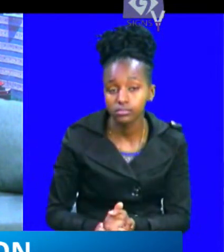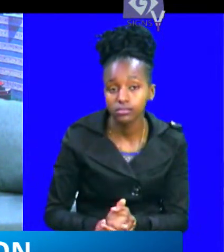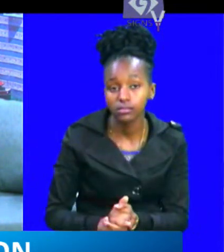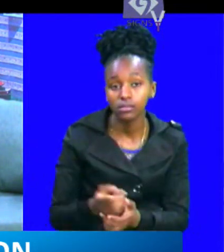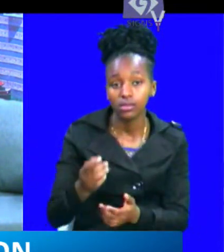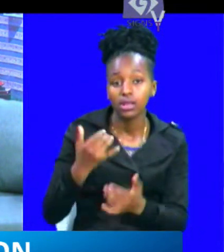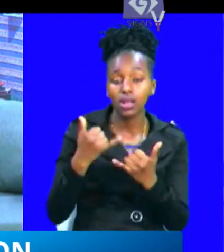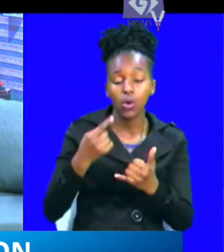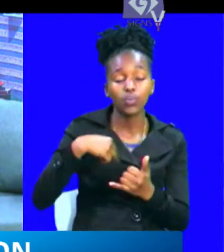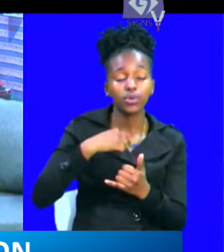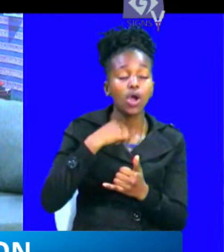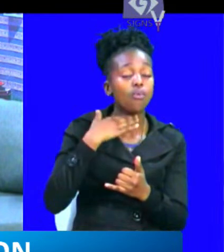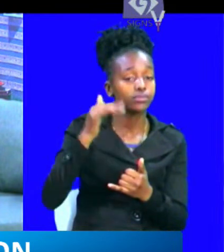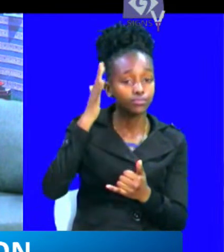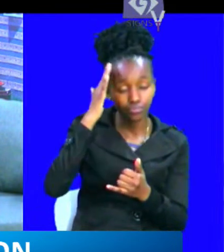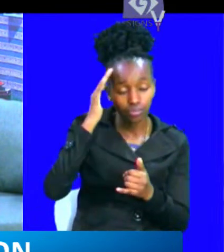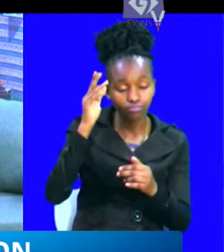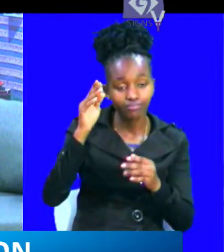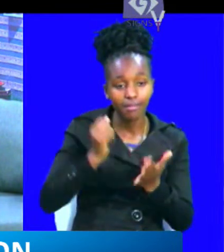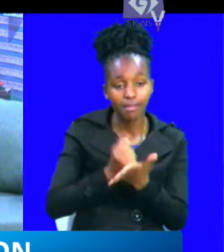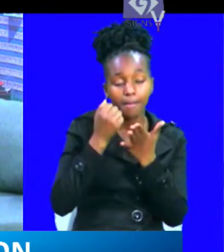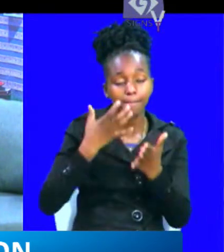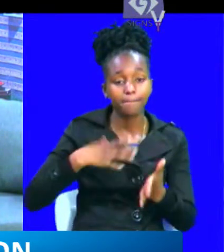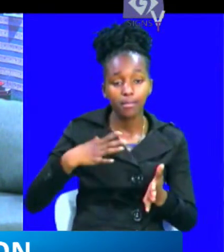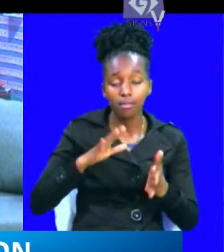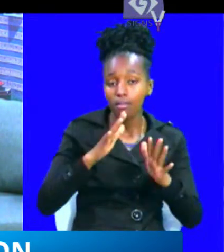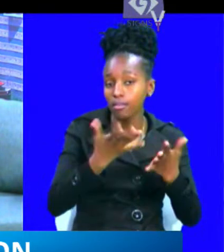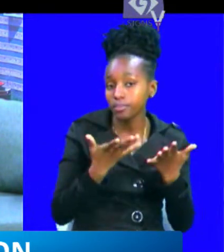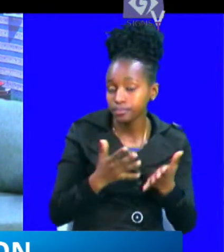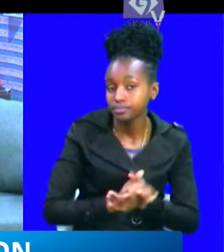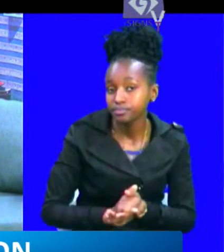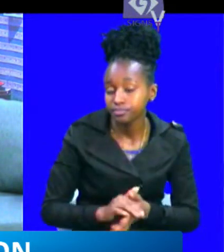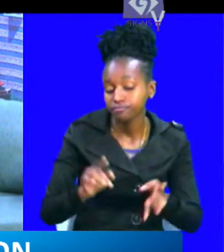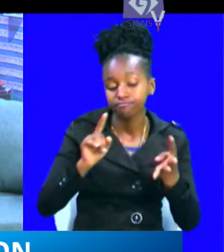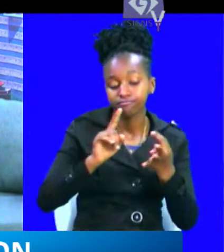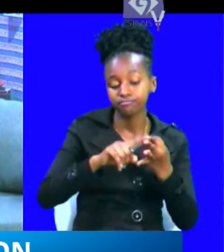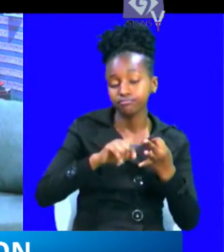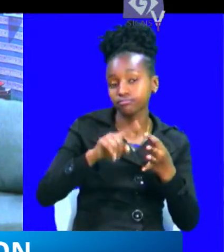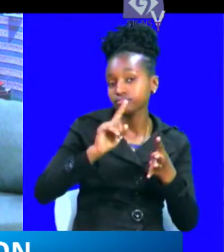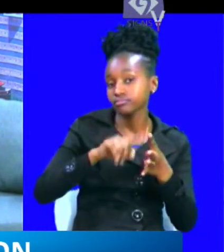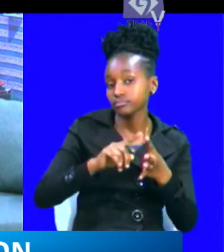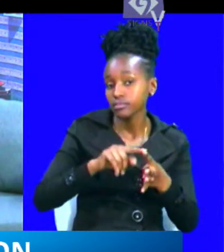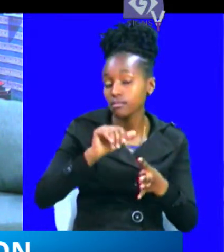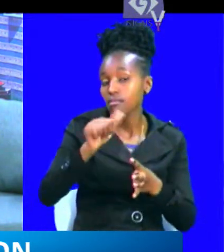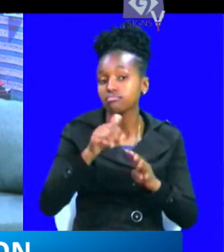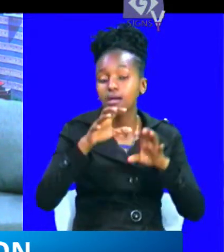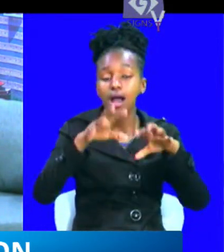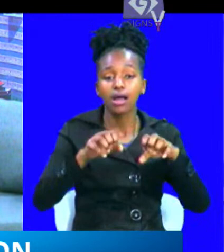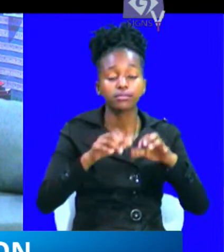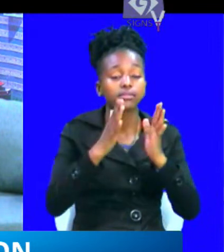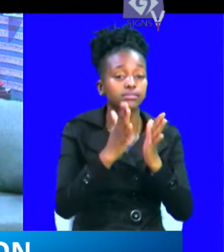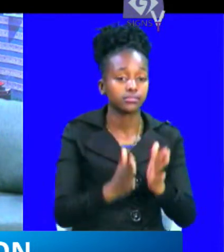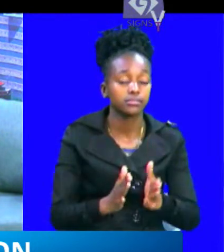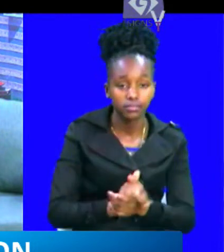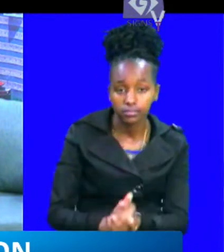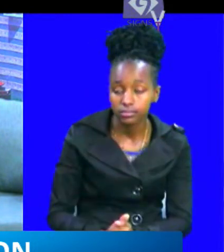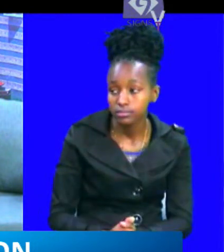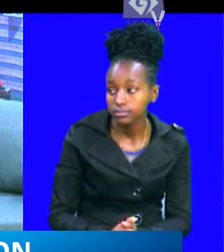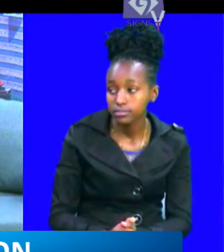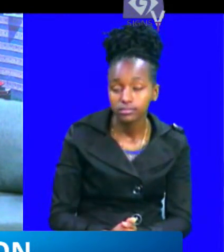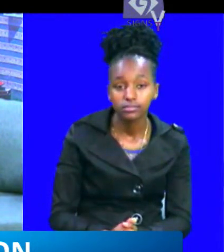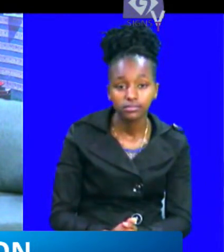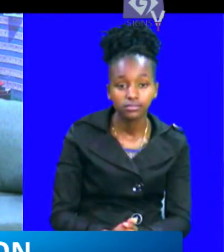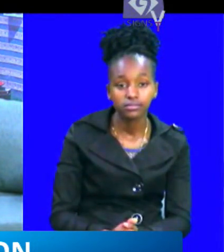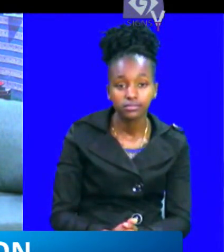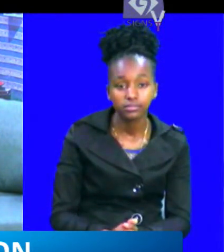we help this group of people? After entrepreneurship, we also have agriculture. But Trans Nzoia,